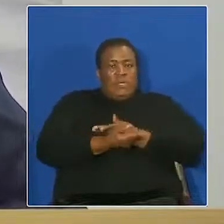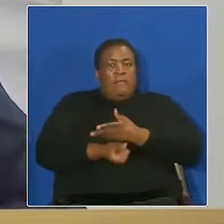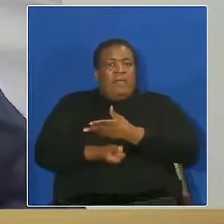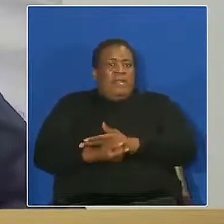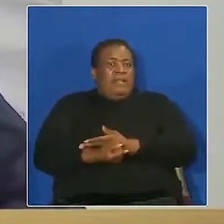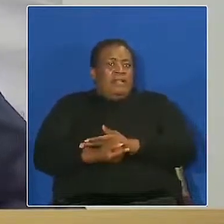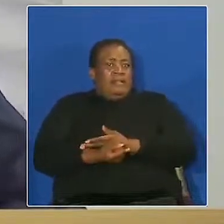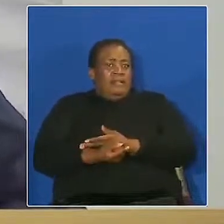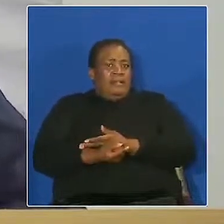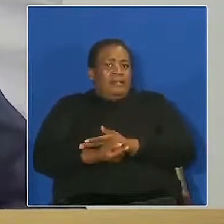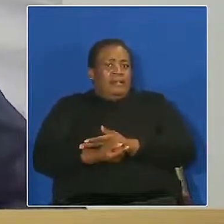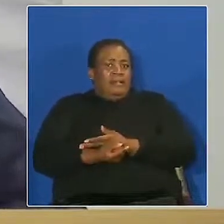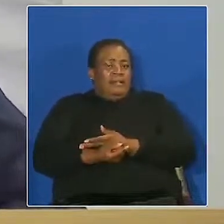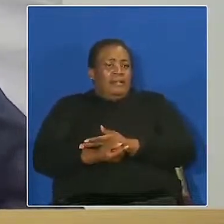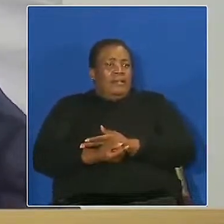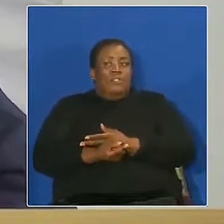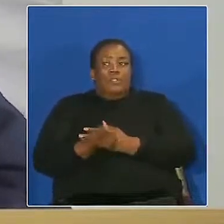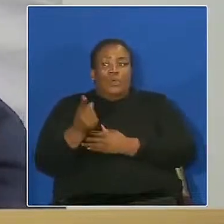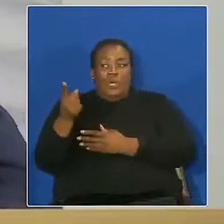was ongoing.